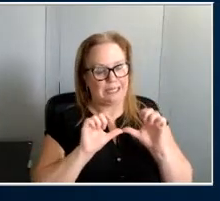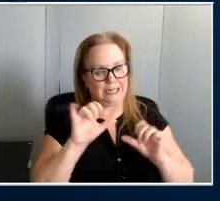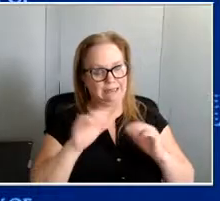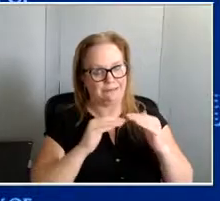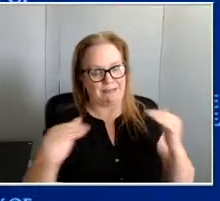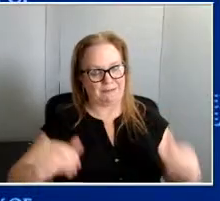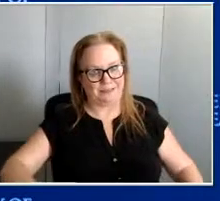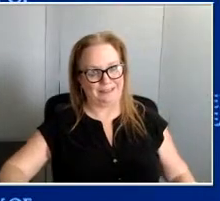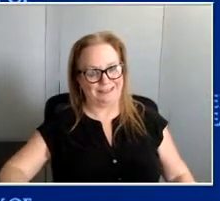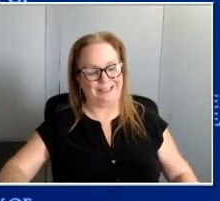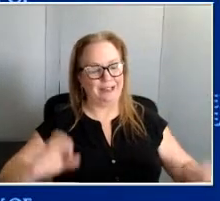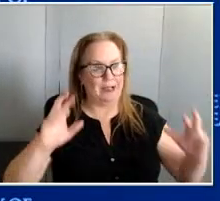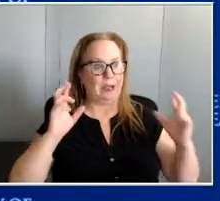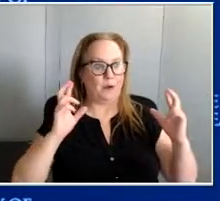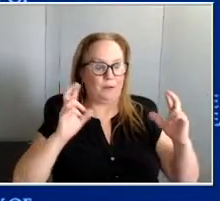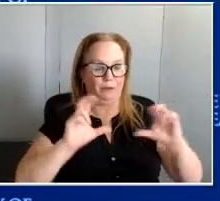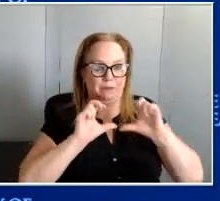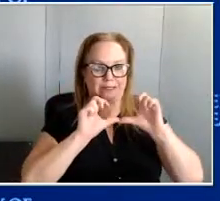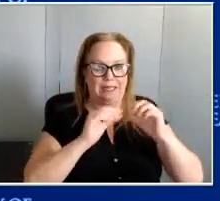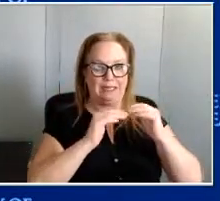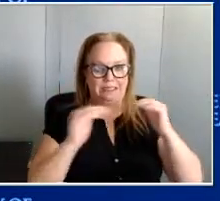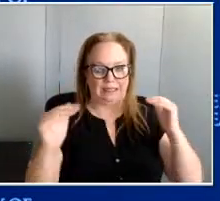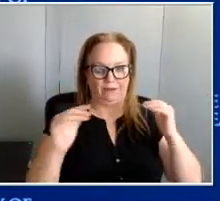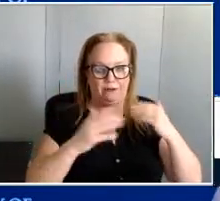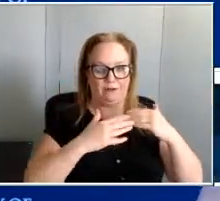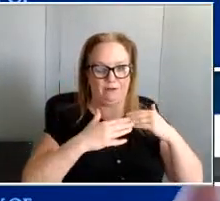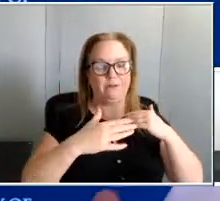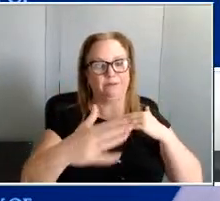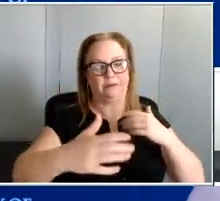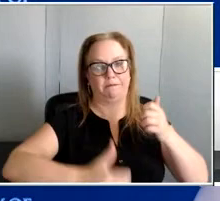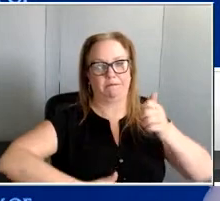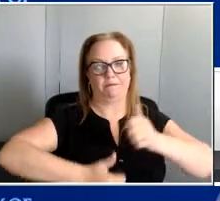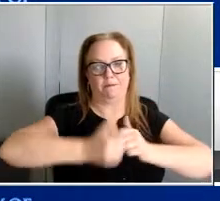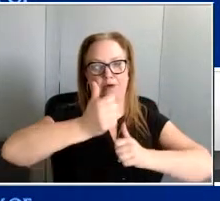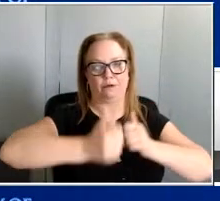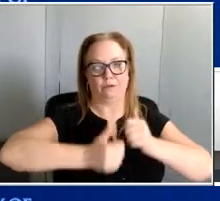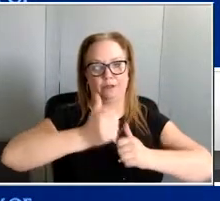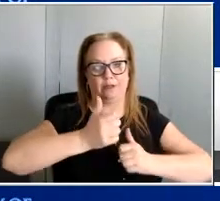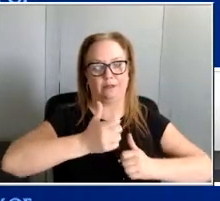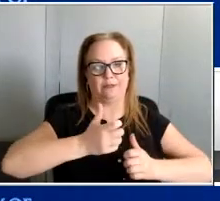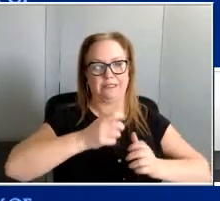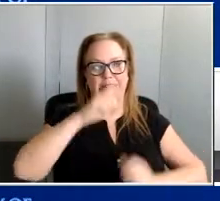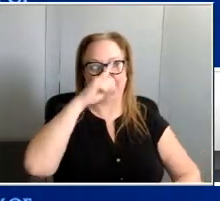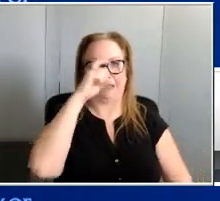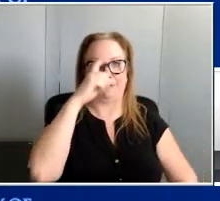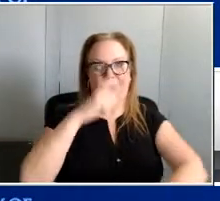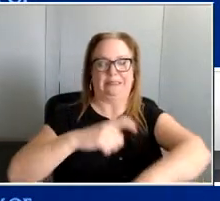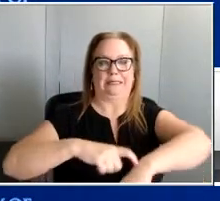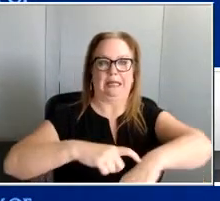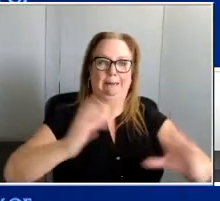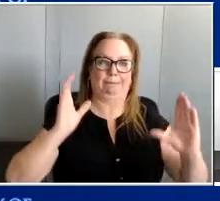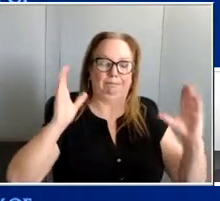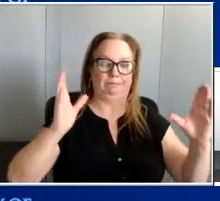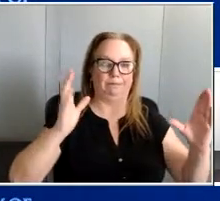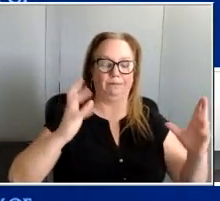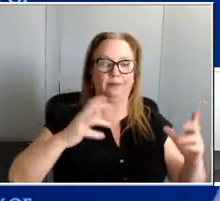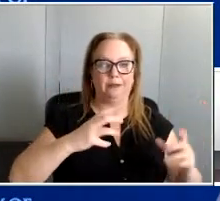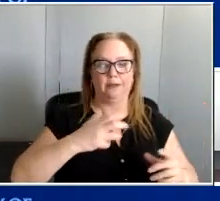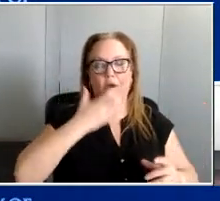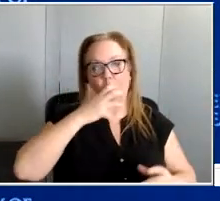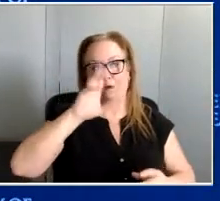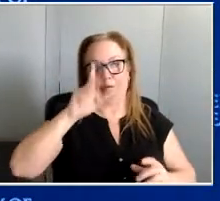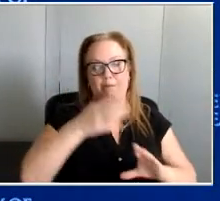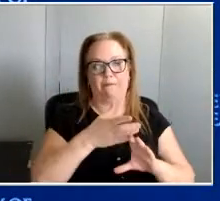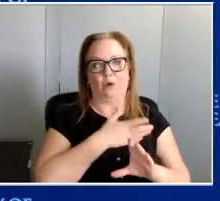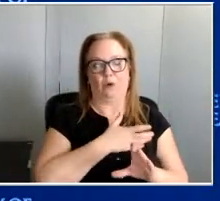I'm hoping that we will stay there for the vast majority of this warm summer season. Even before we move